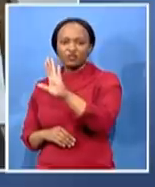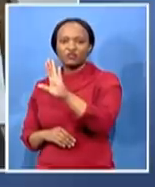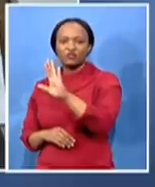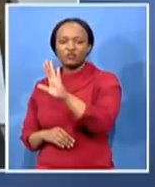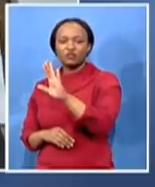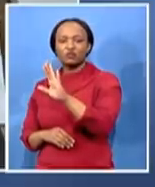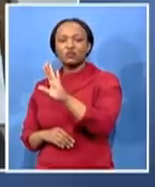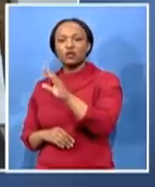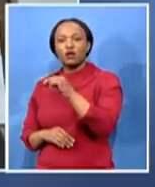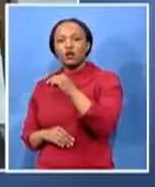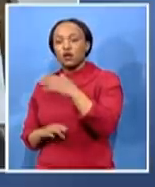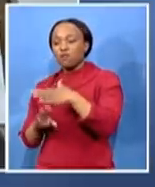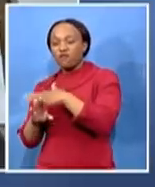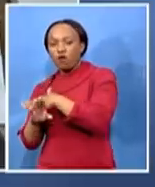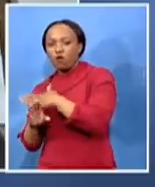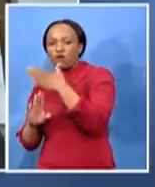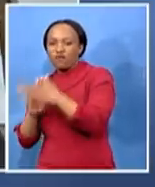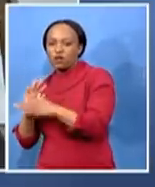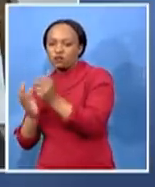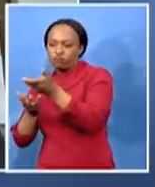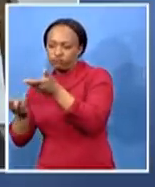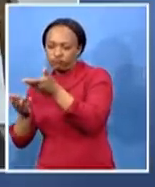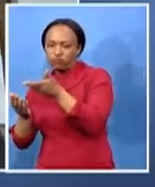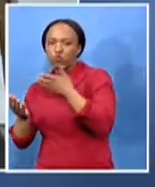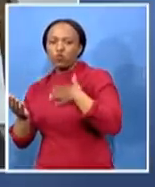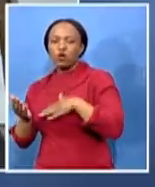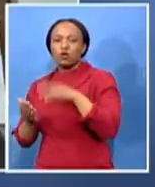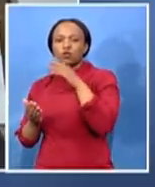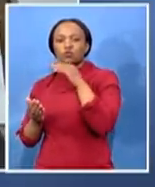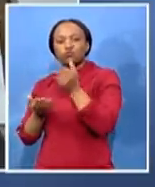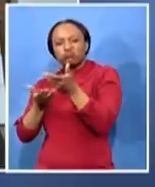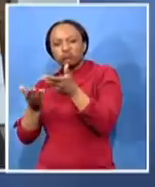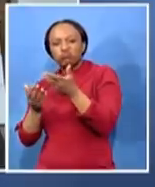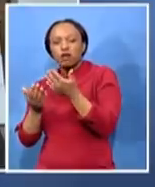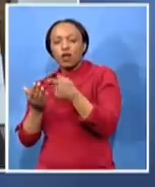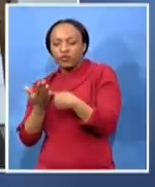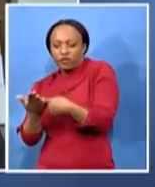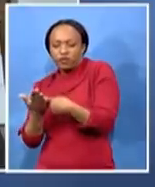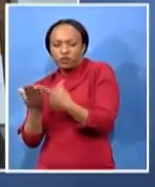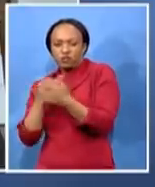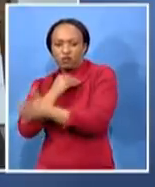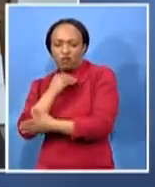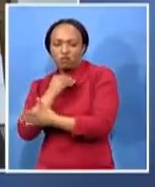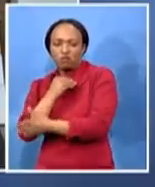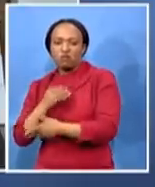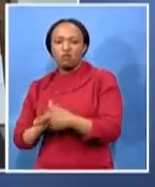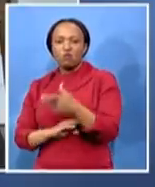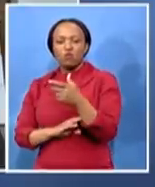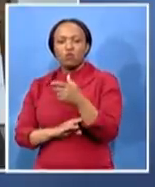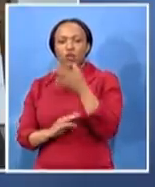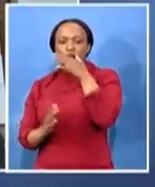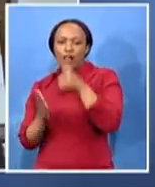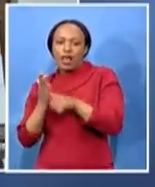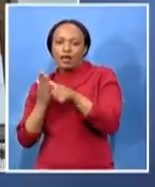the other current conversation in the country. Those 3 letters, first from the President, and then from the